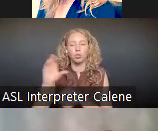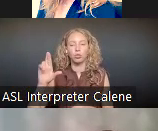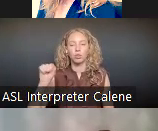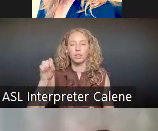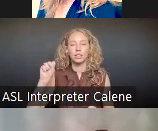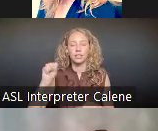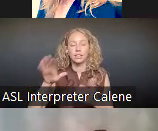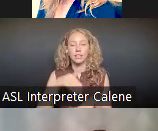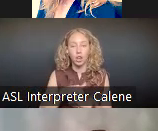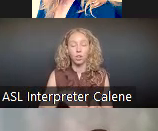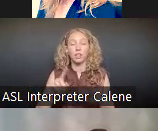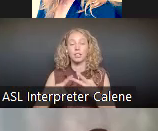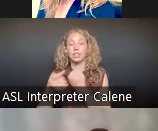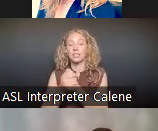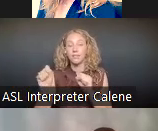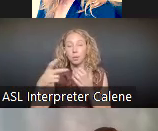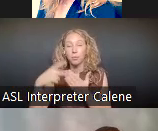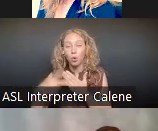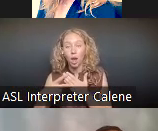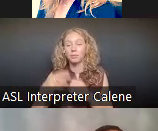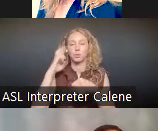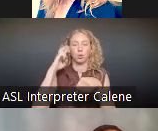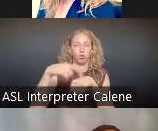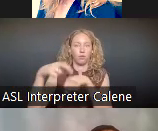make those referrals when needed.